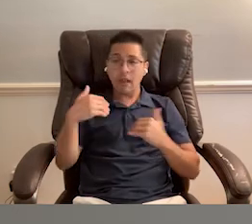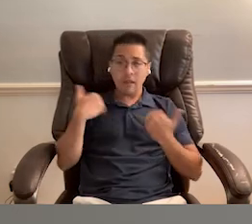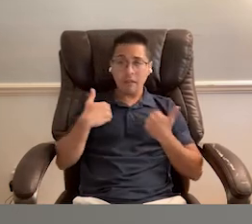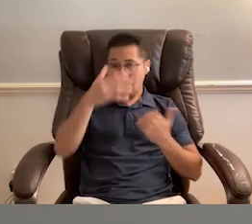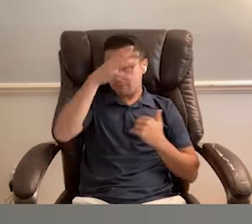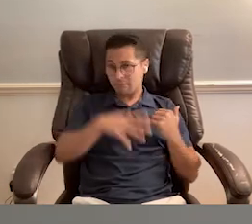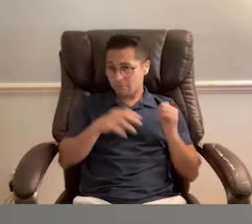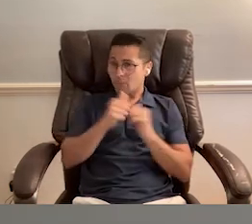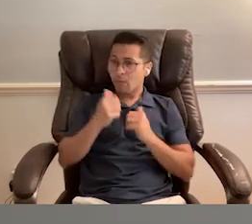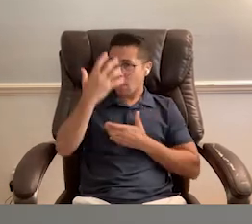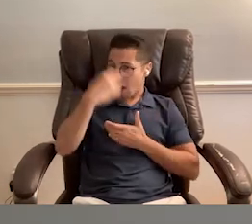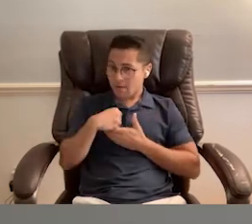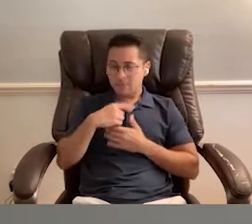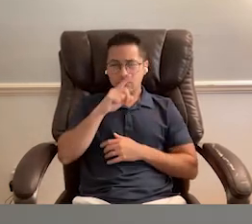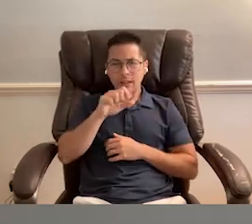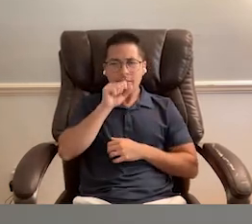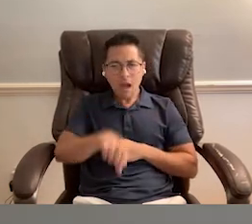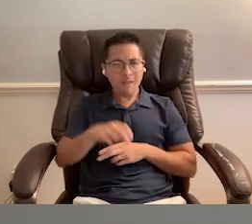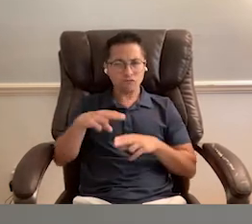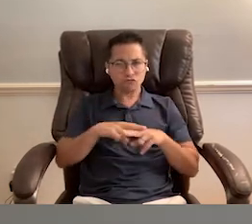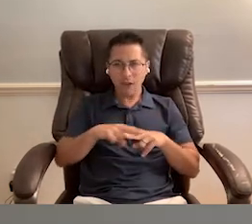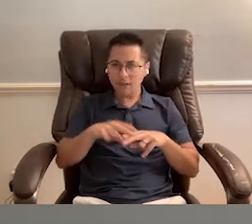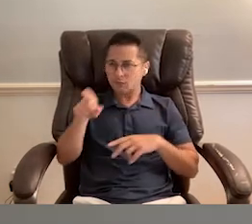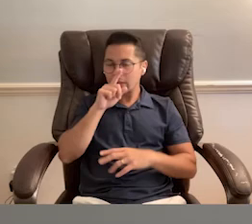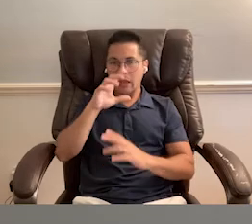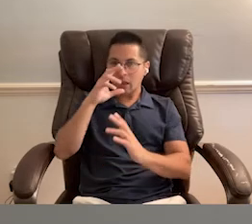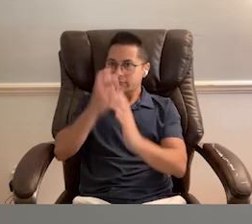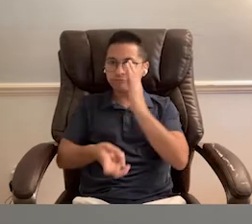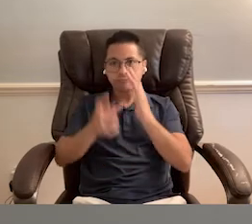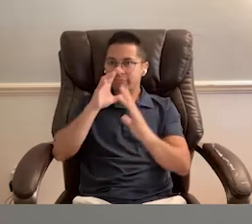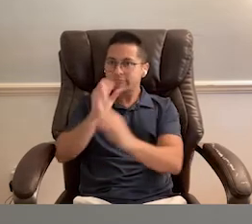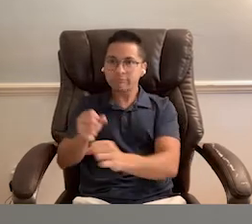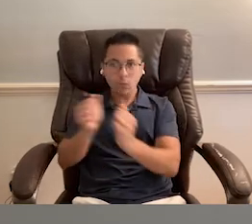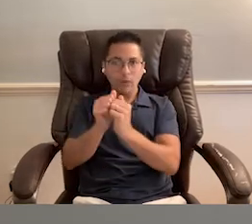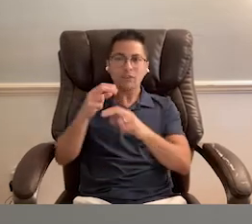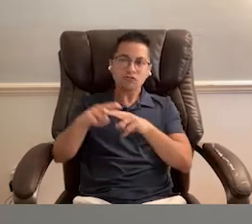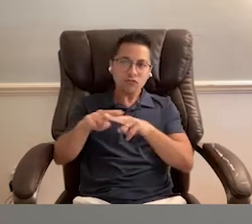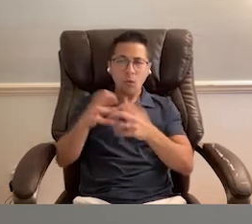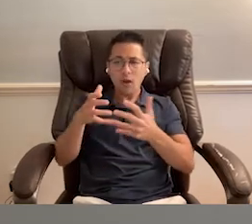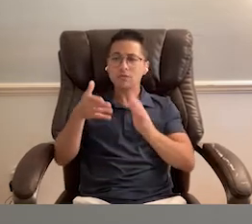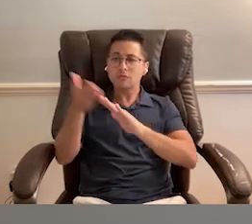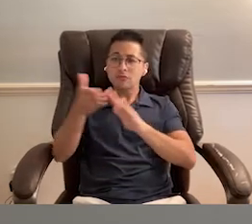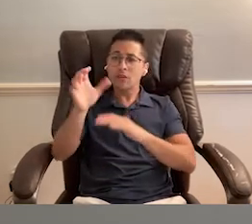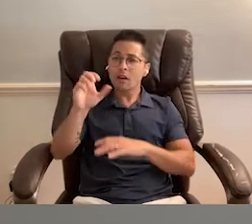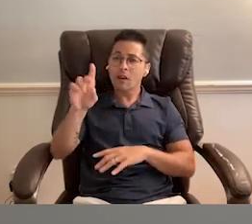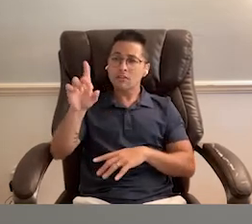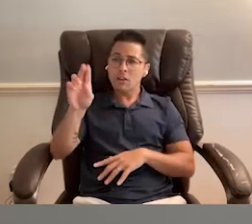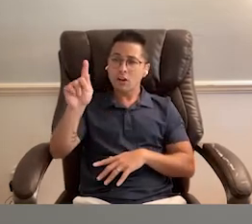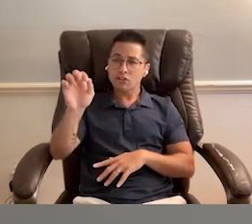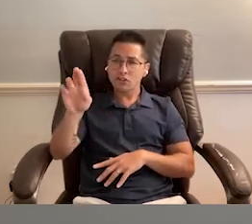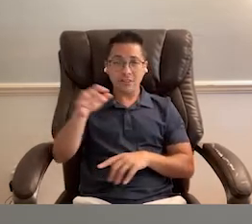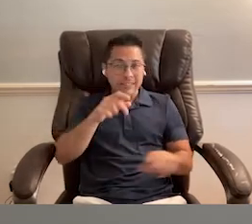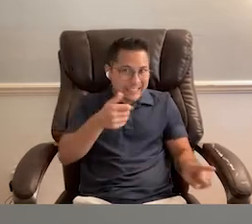with autism really loves trains, is fascinated, loves trains, wants to be a train conductor, has train sets,